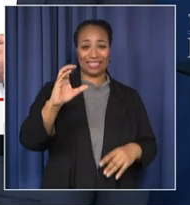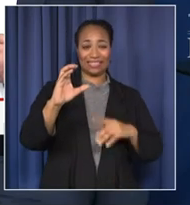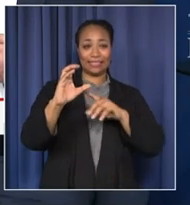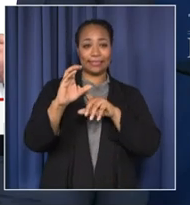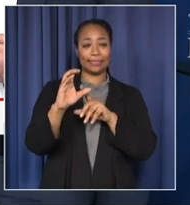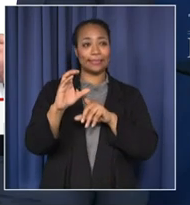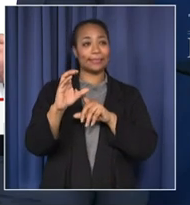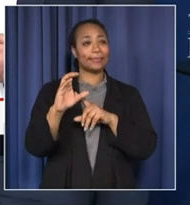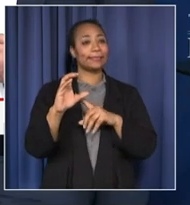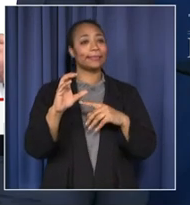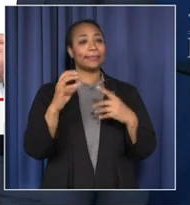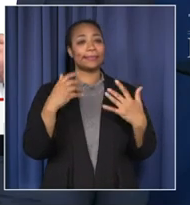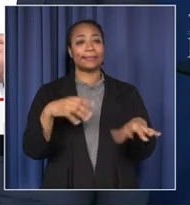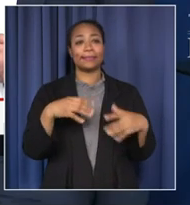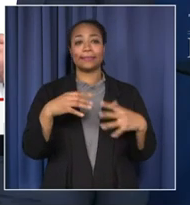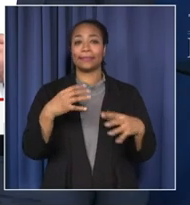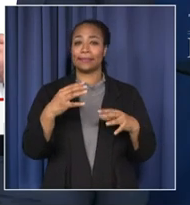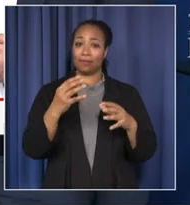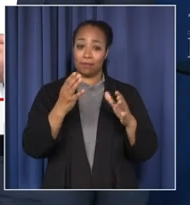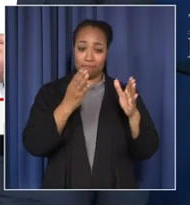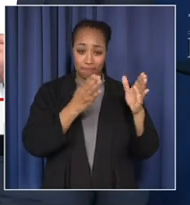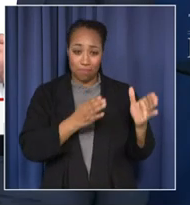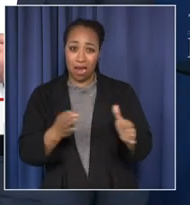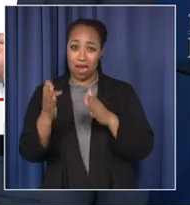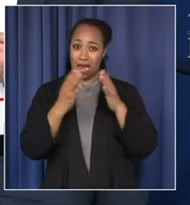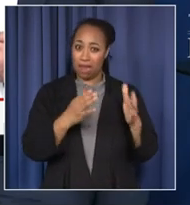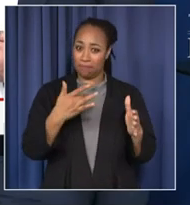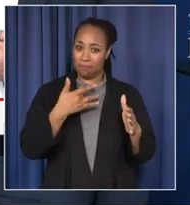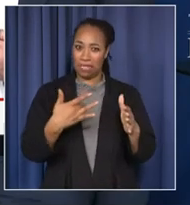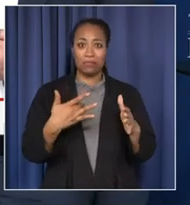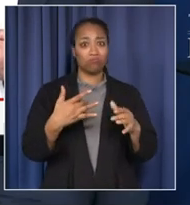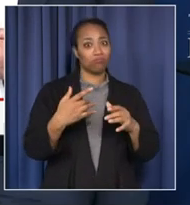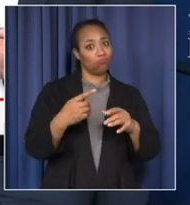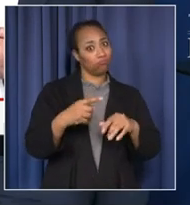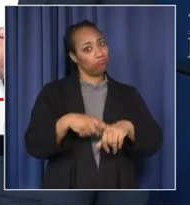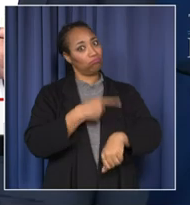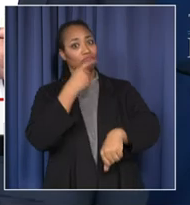shows is bad for the arts community. It's bad for our